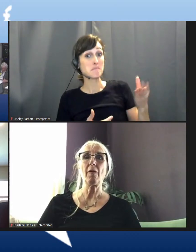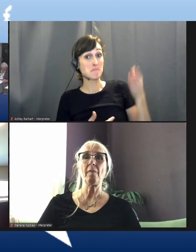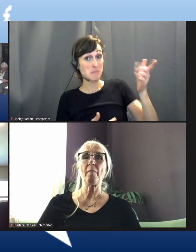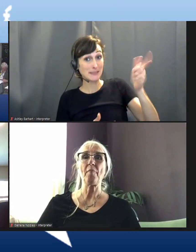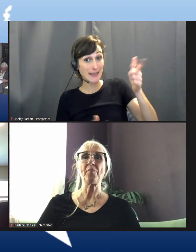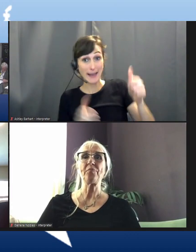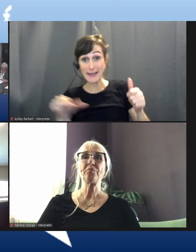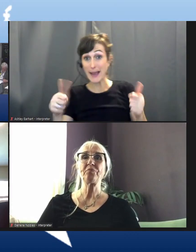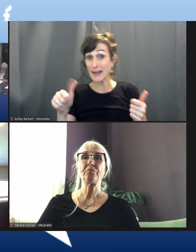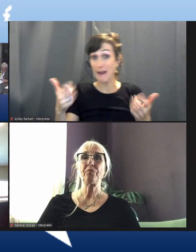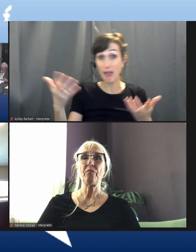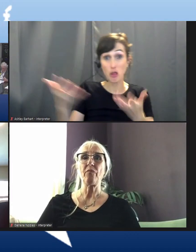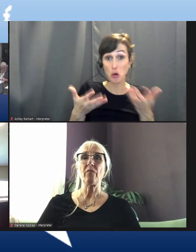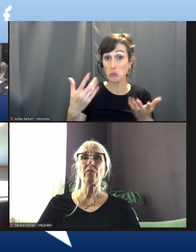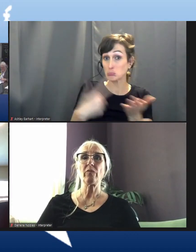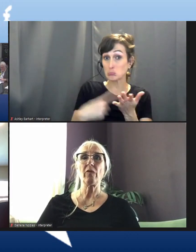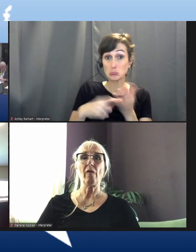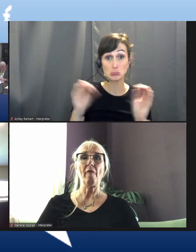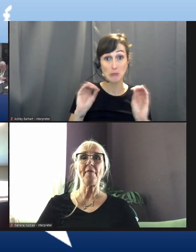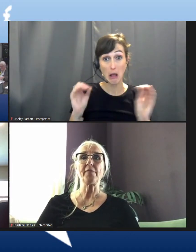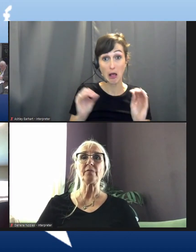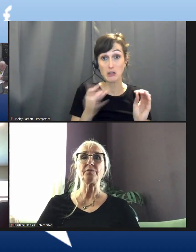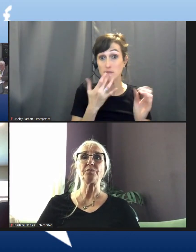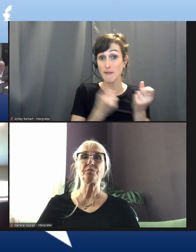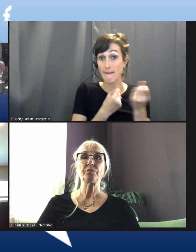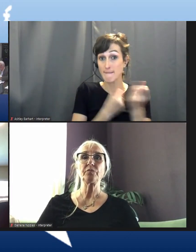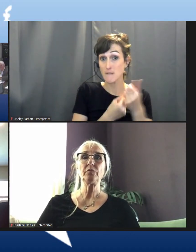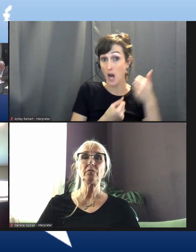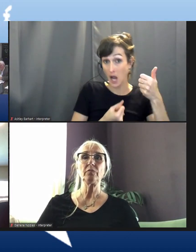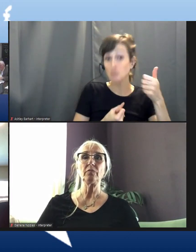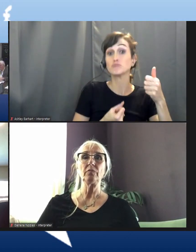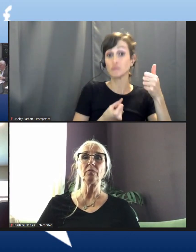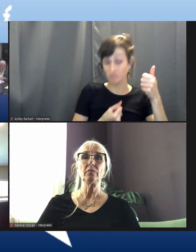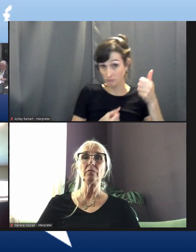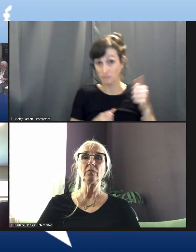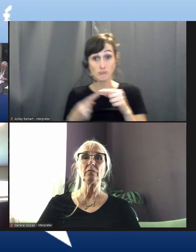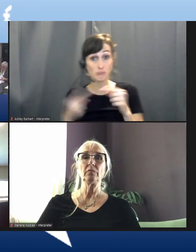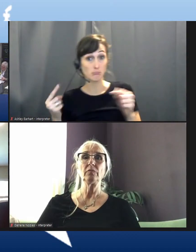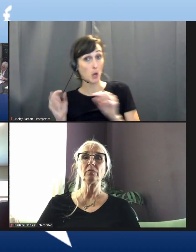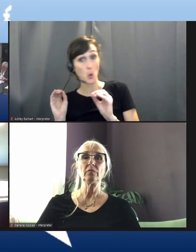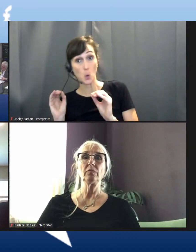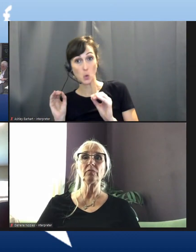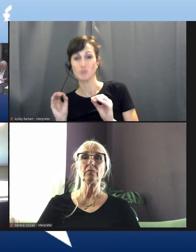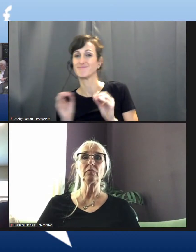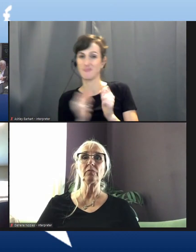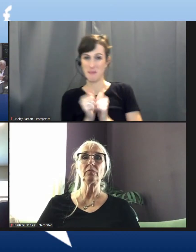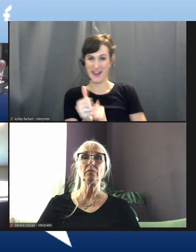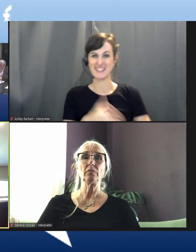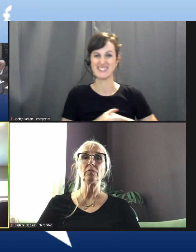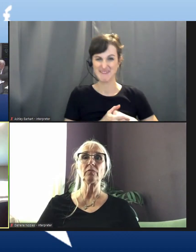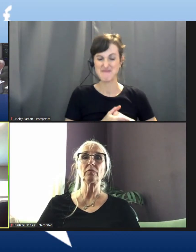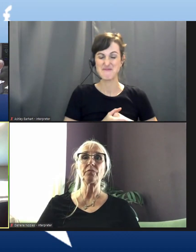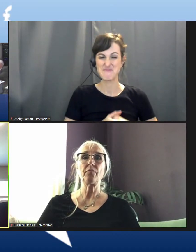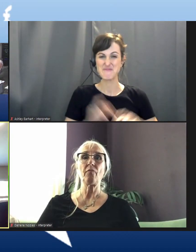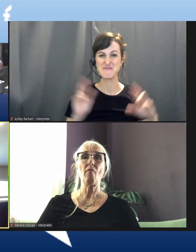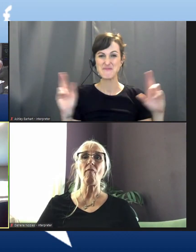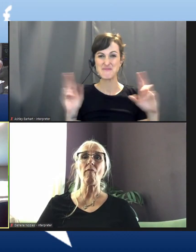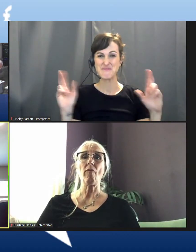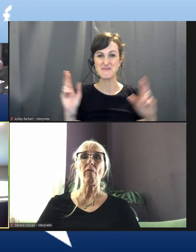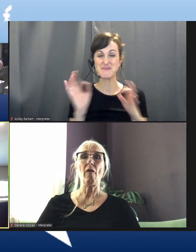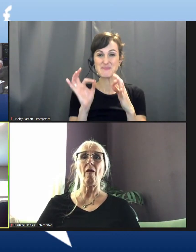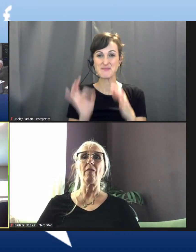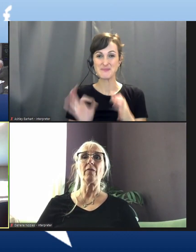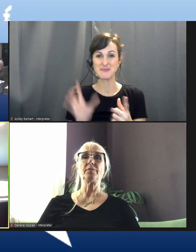Any other discussion? No other discussion. All in favor say aye. Aye. Oppose? Pass. H4 is regarding the